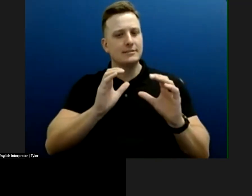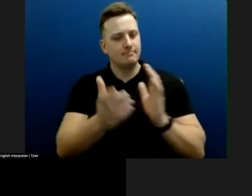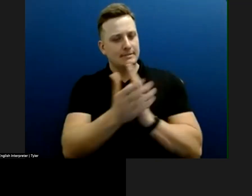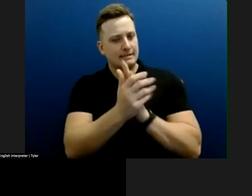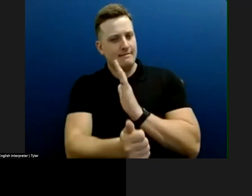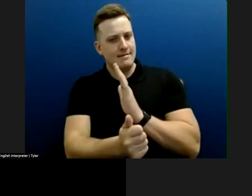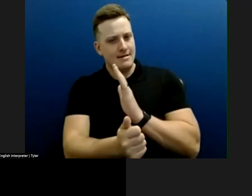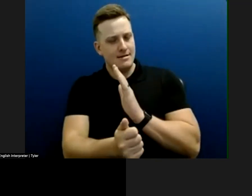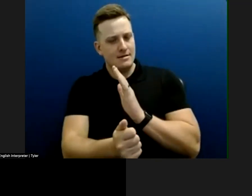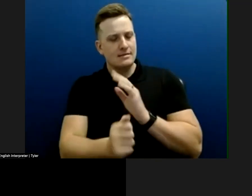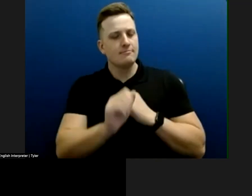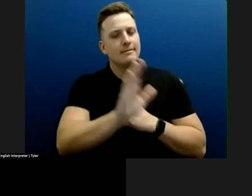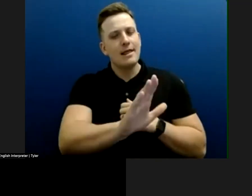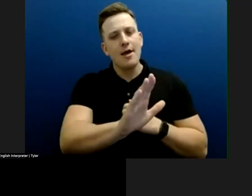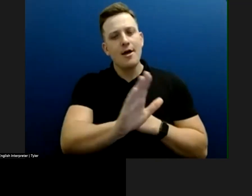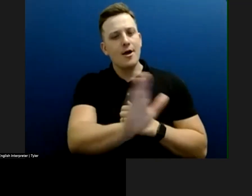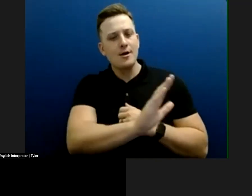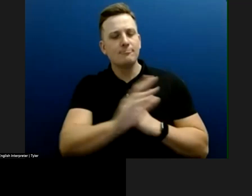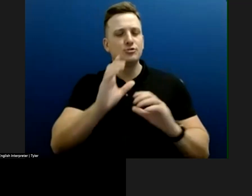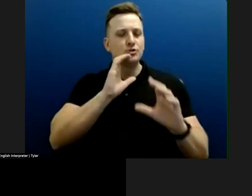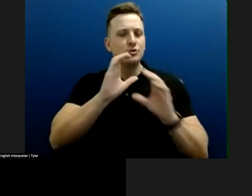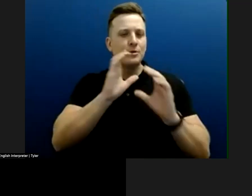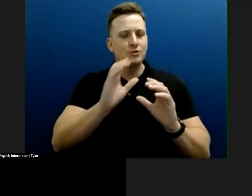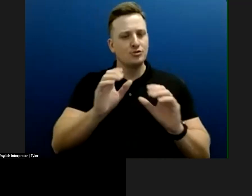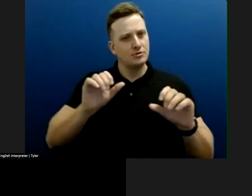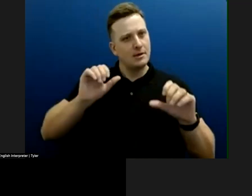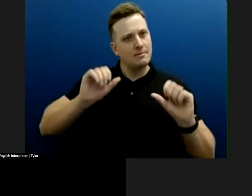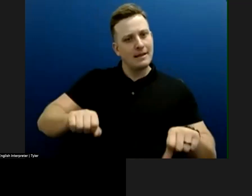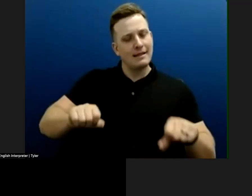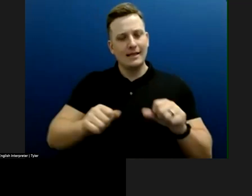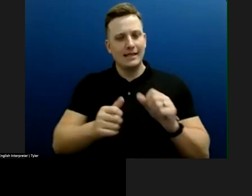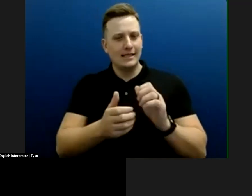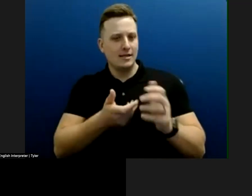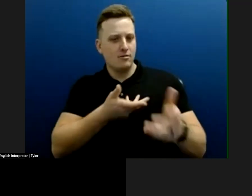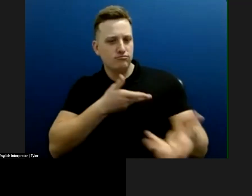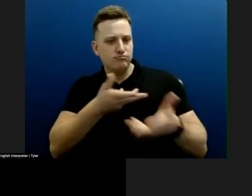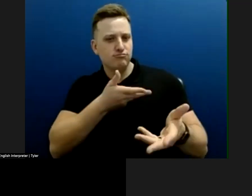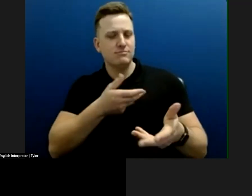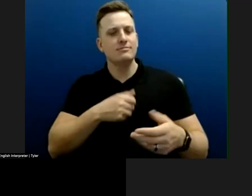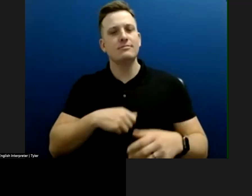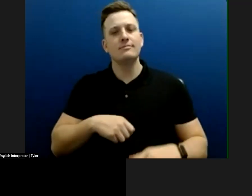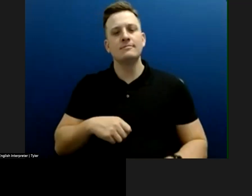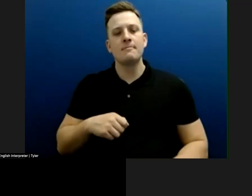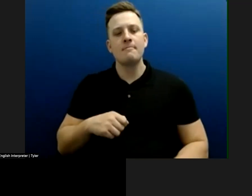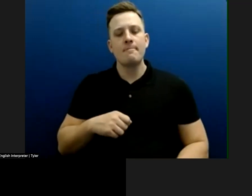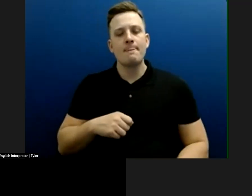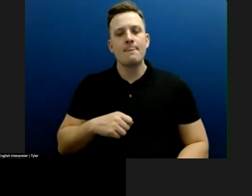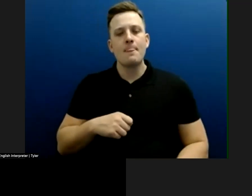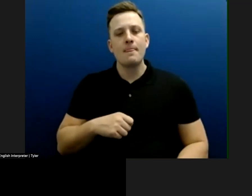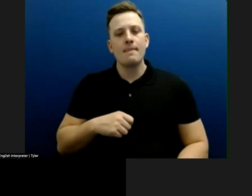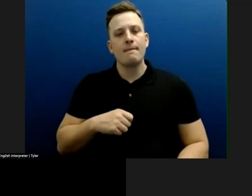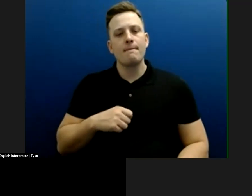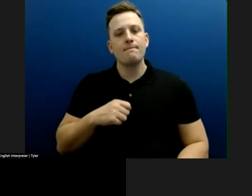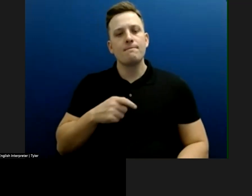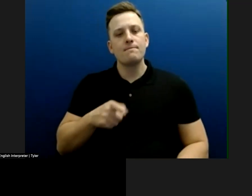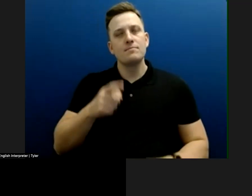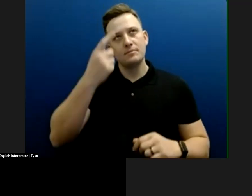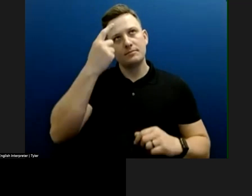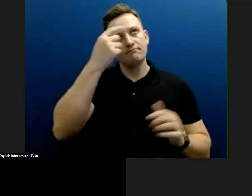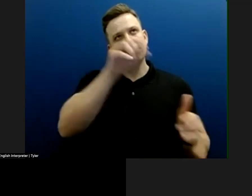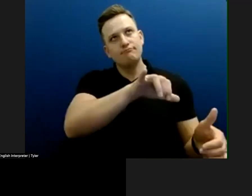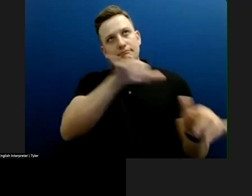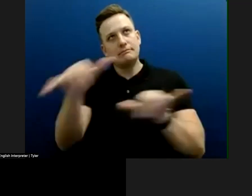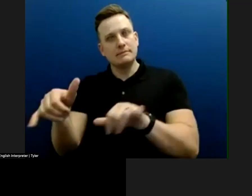skills and the communicative competencies of both Ingrid and Gunnar. But if we think about it as music, we can